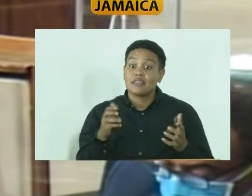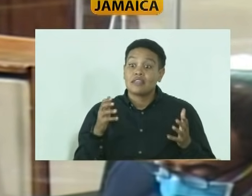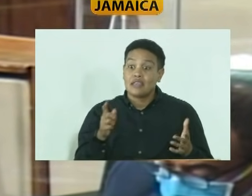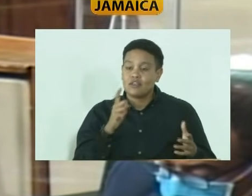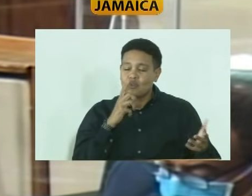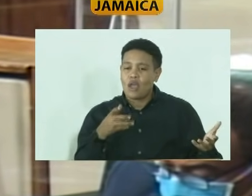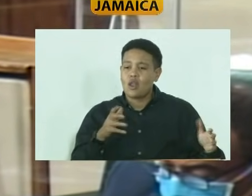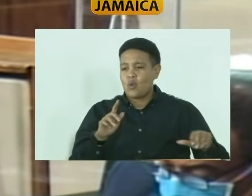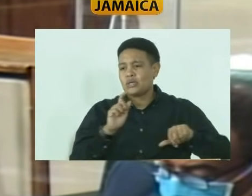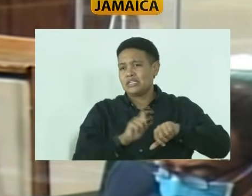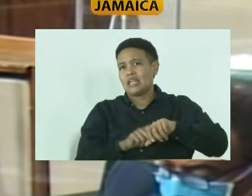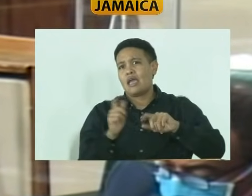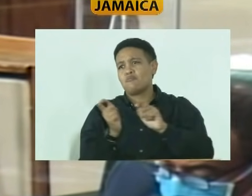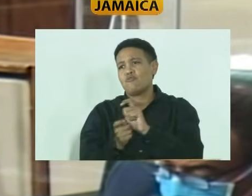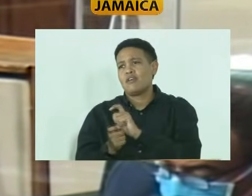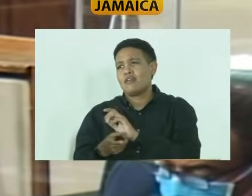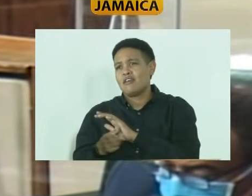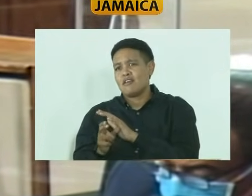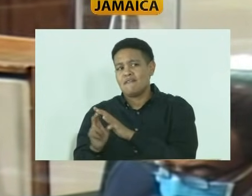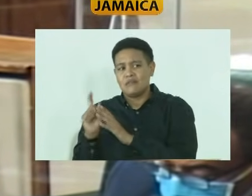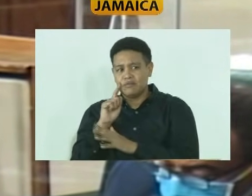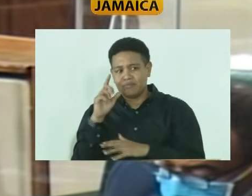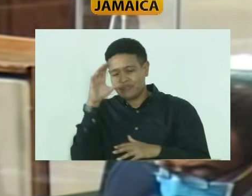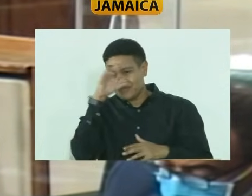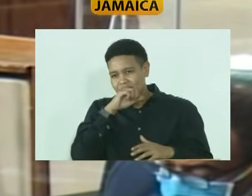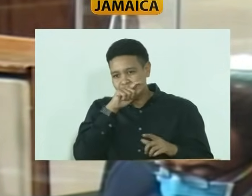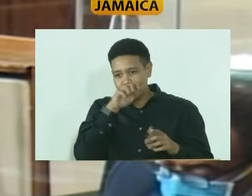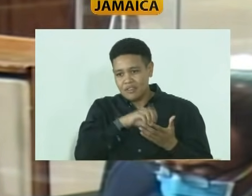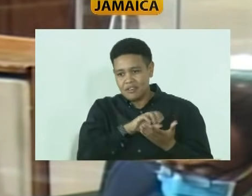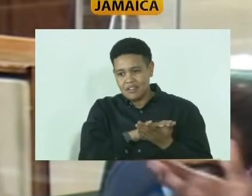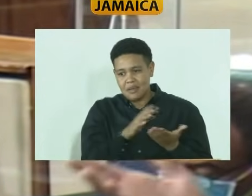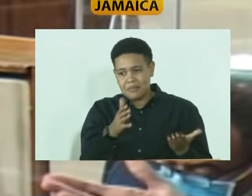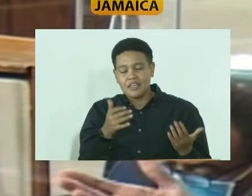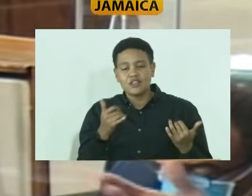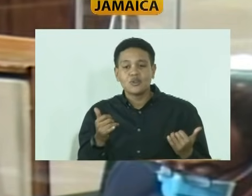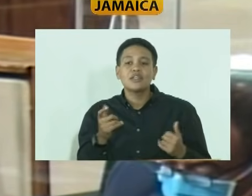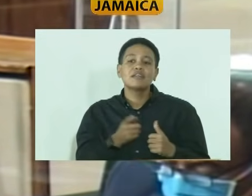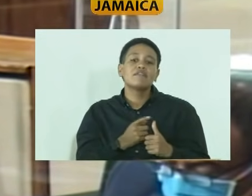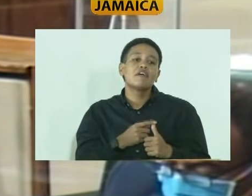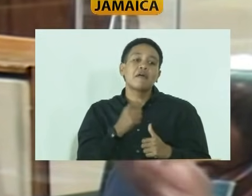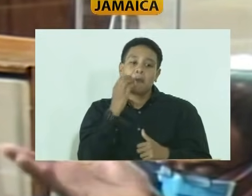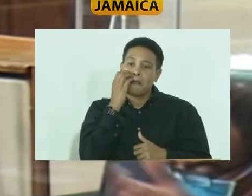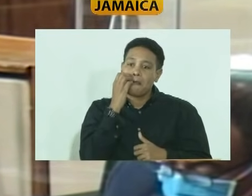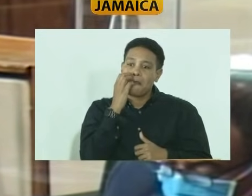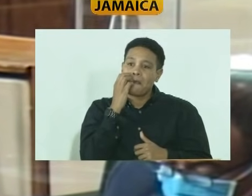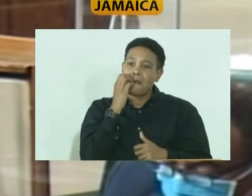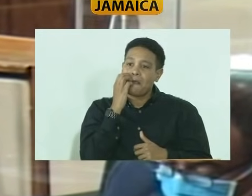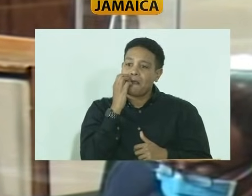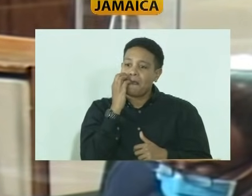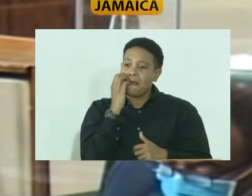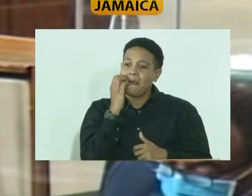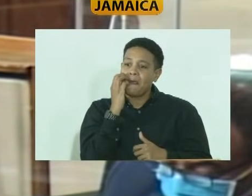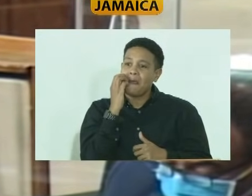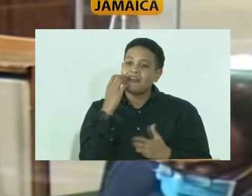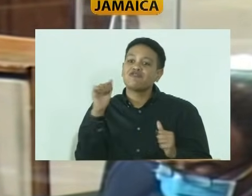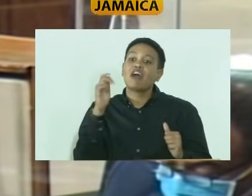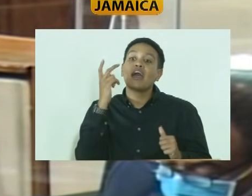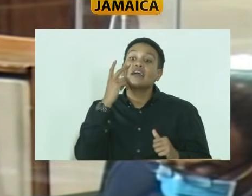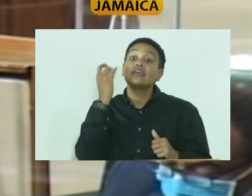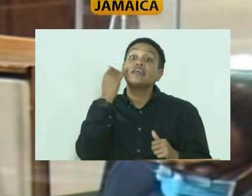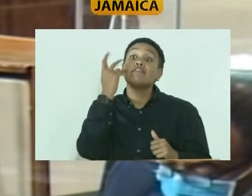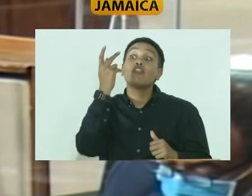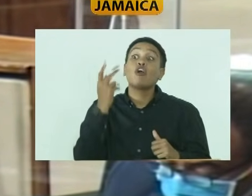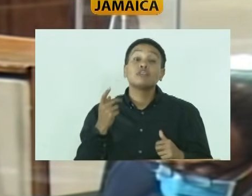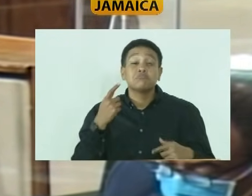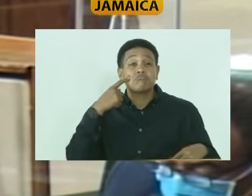timely review of the estimates that have been tabled today. We're trying to see if Thursday can work, but that